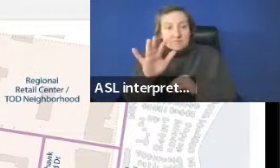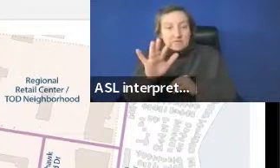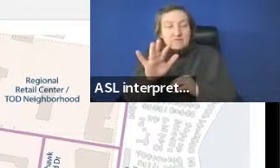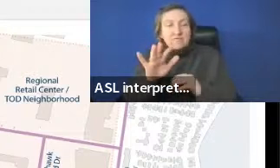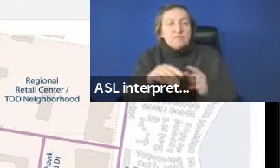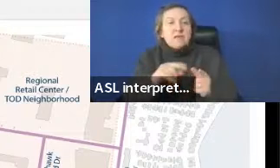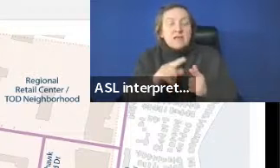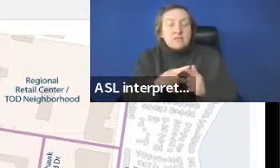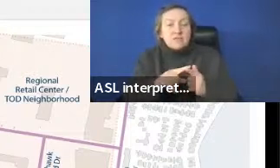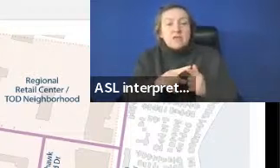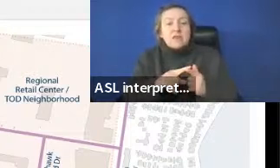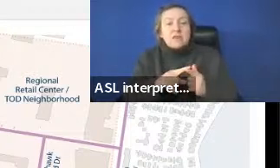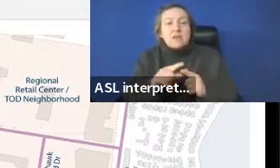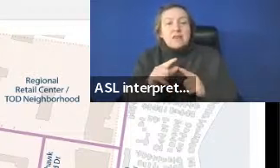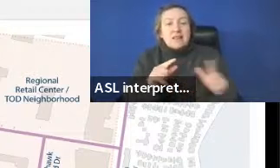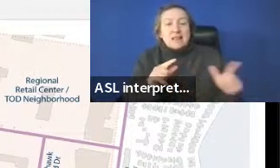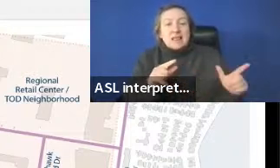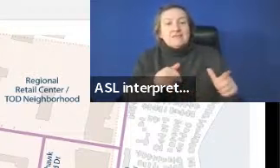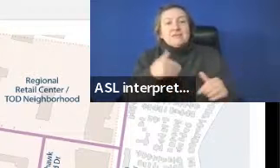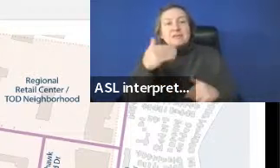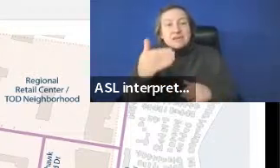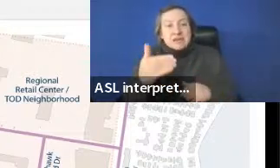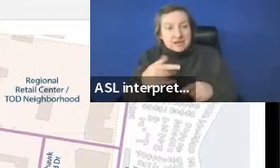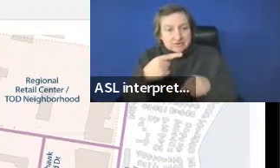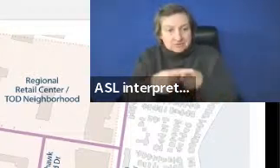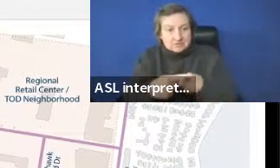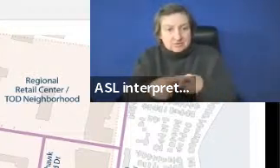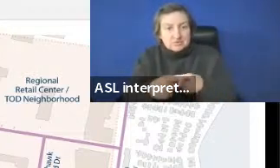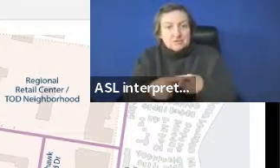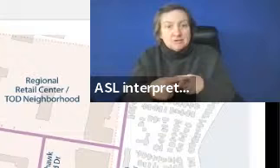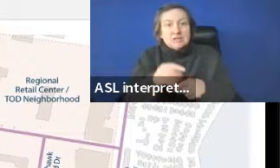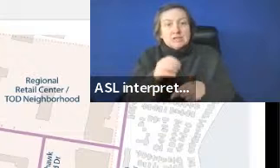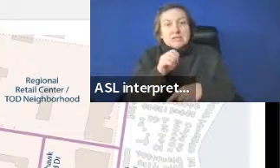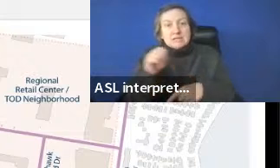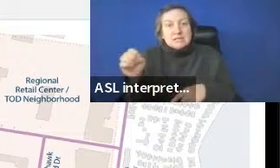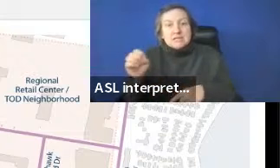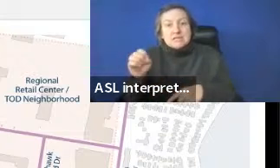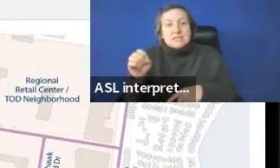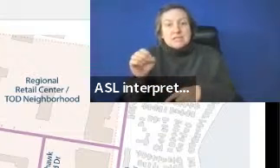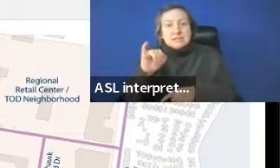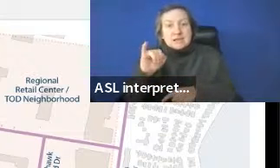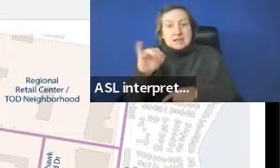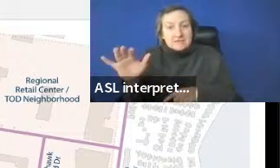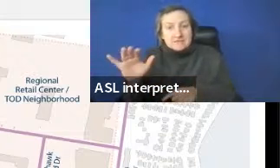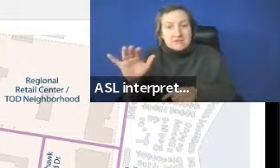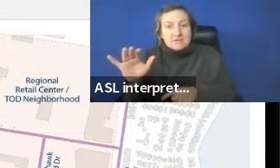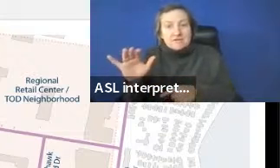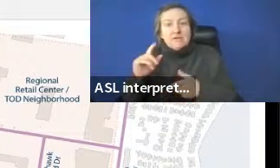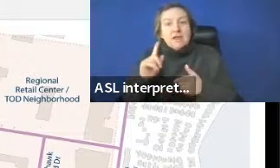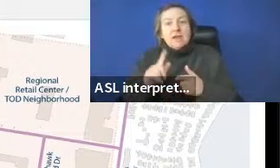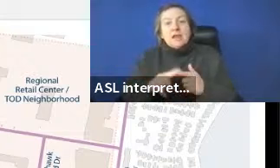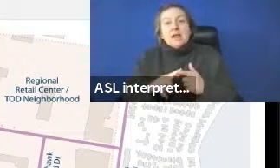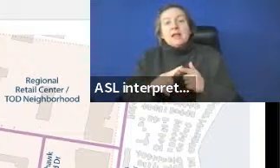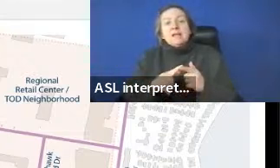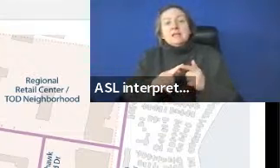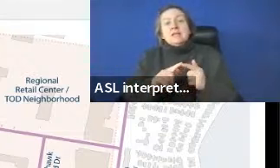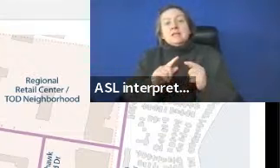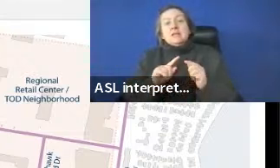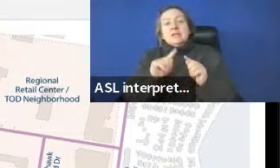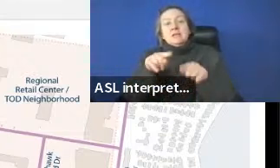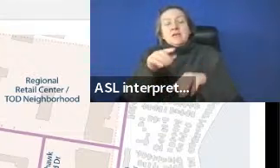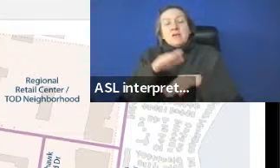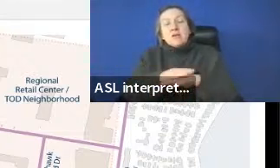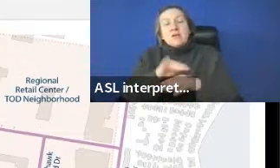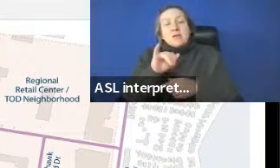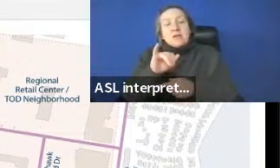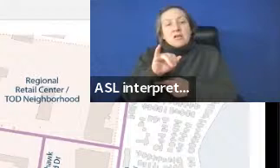then you make a left at the next intersection, which is on the east side of I-5, and get onto